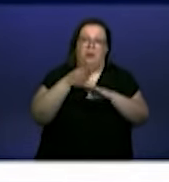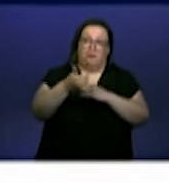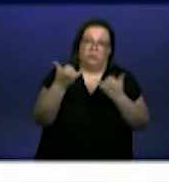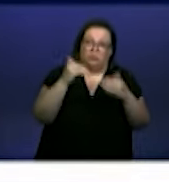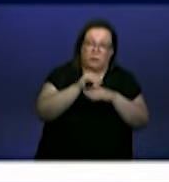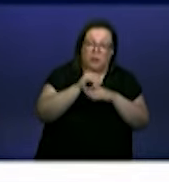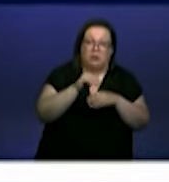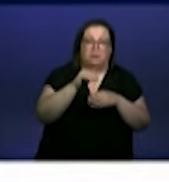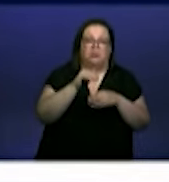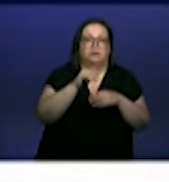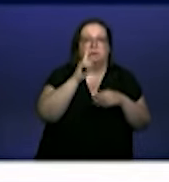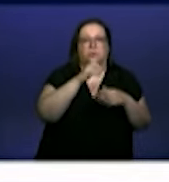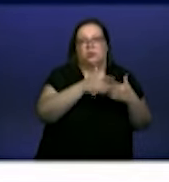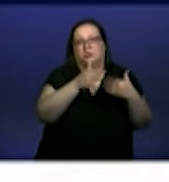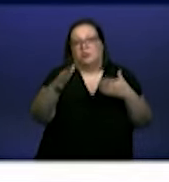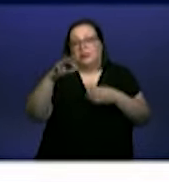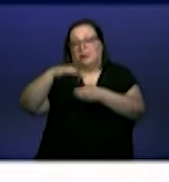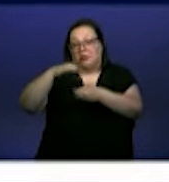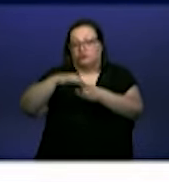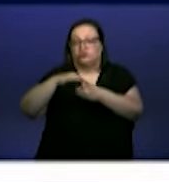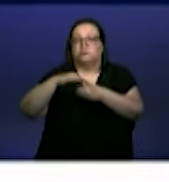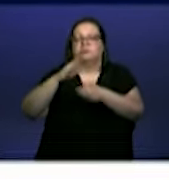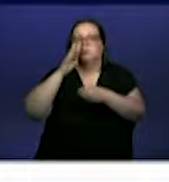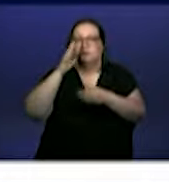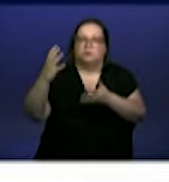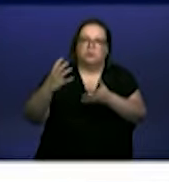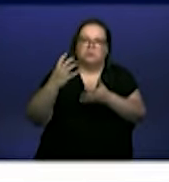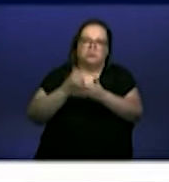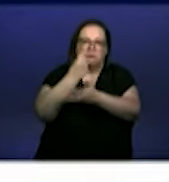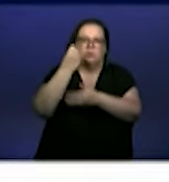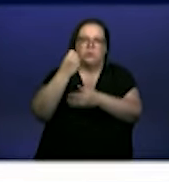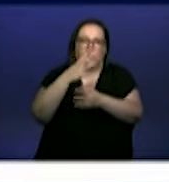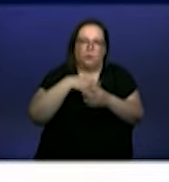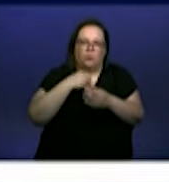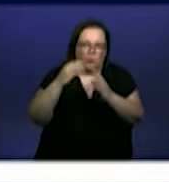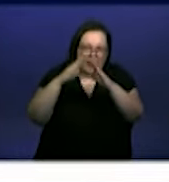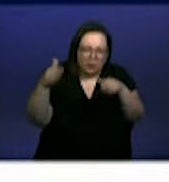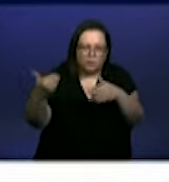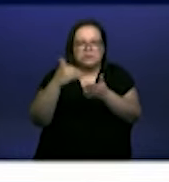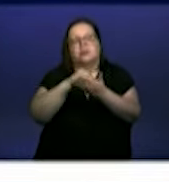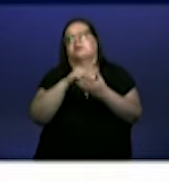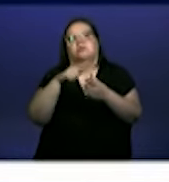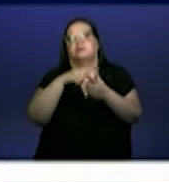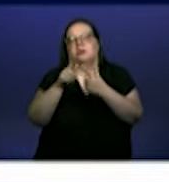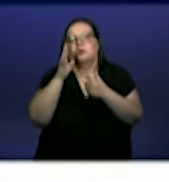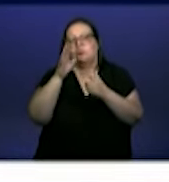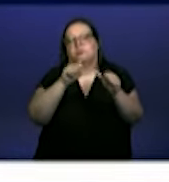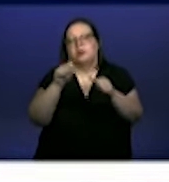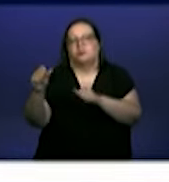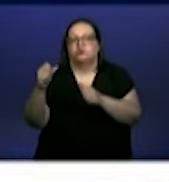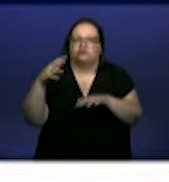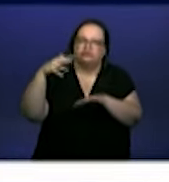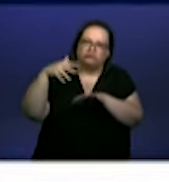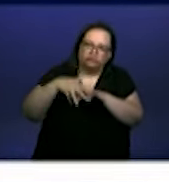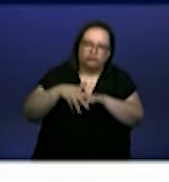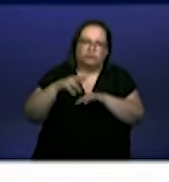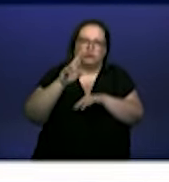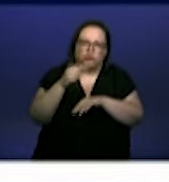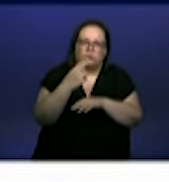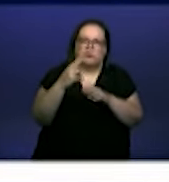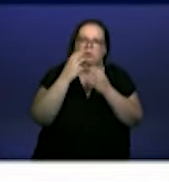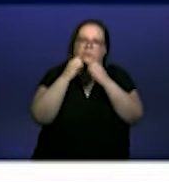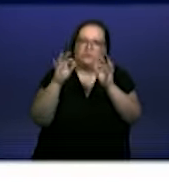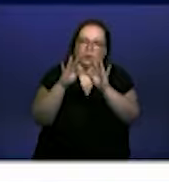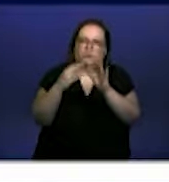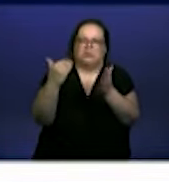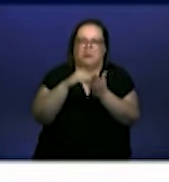the Senate. This is our moment to restore American values, Utah values, to the United States of America. Okay, thank you. To